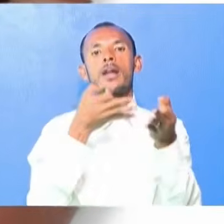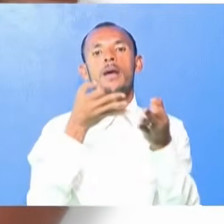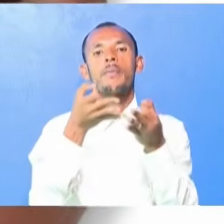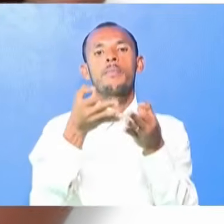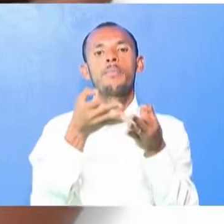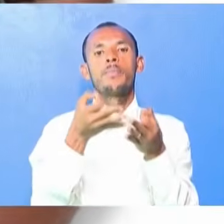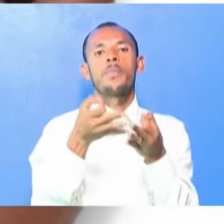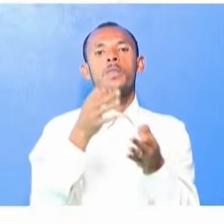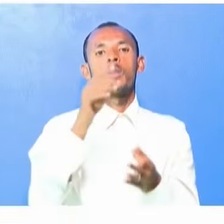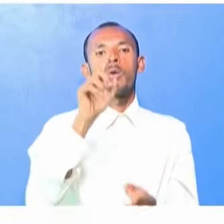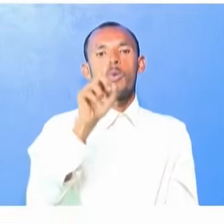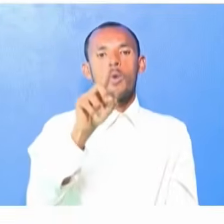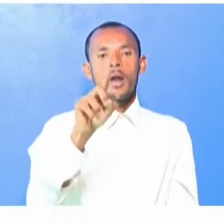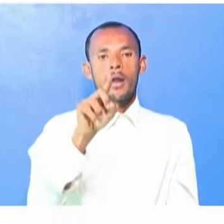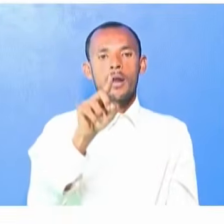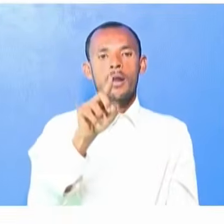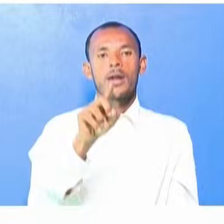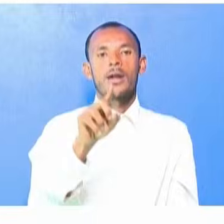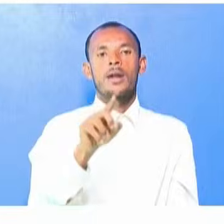one,